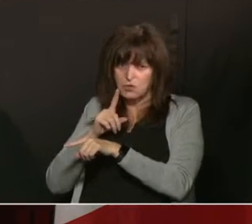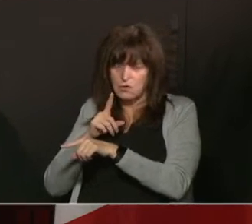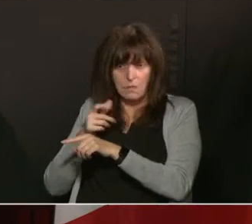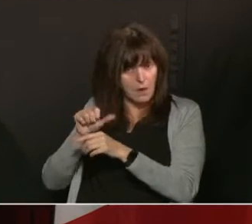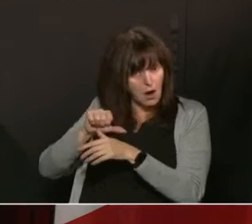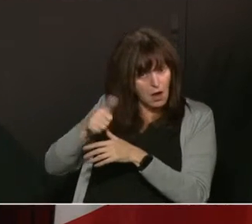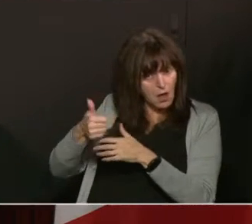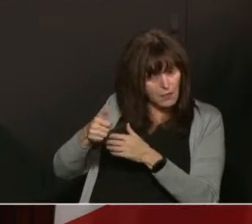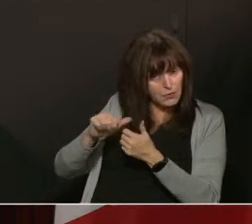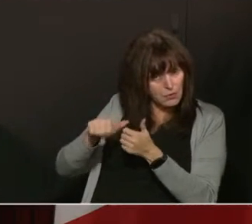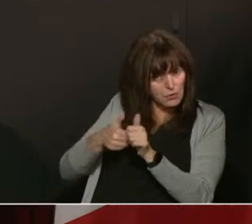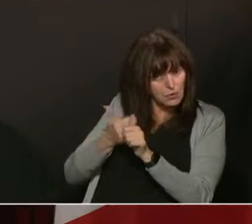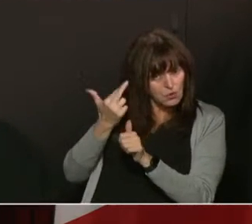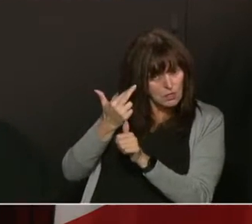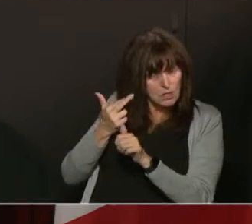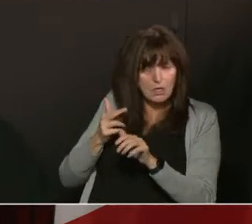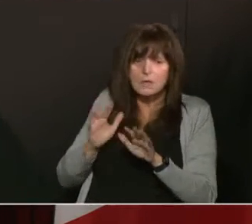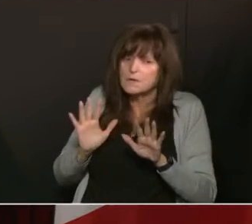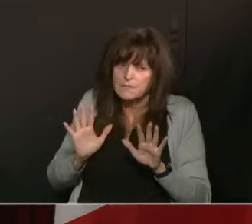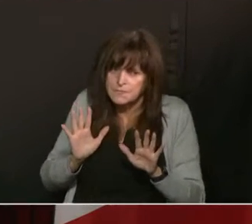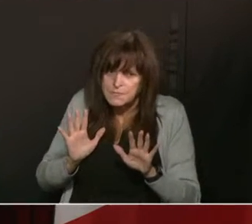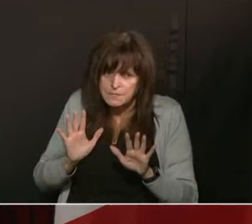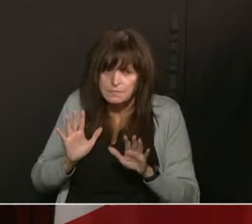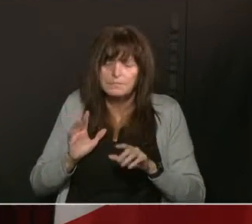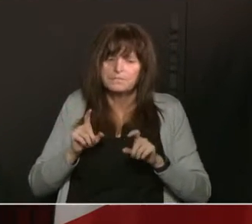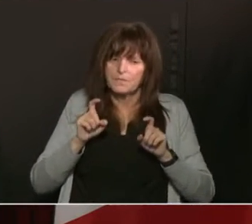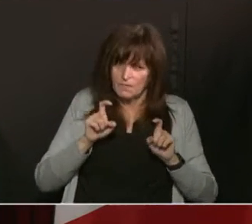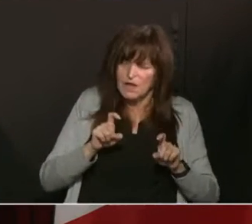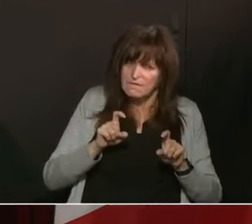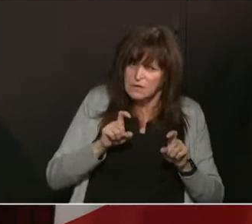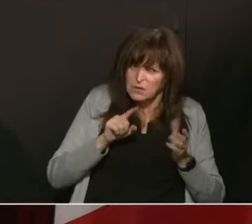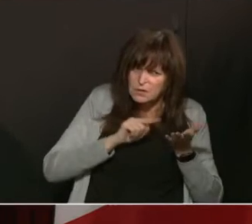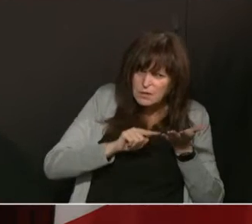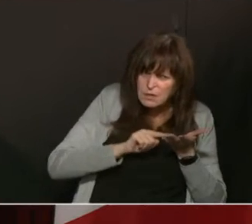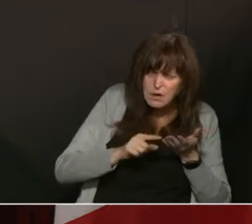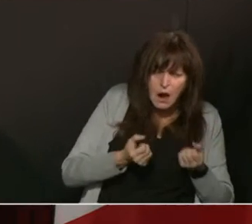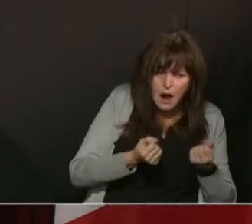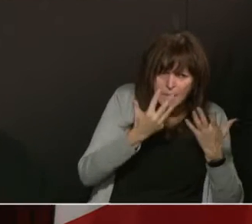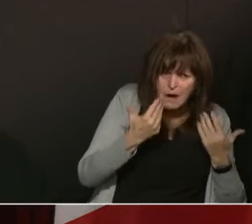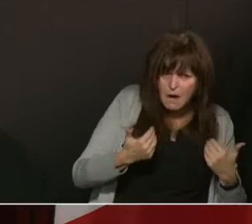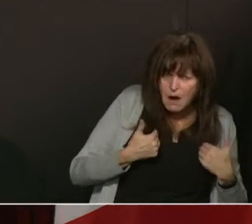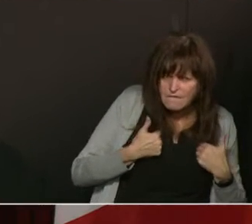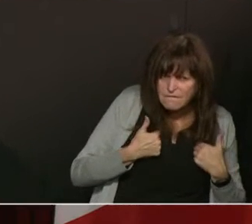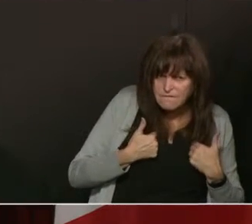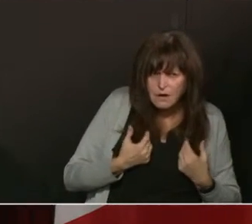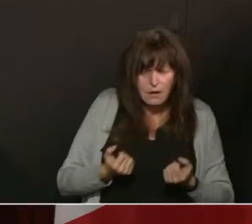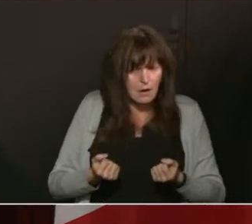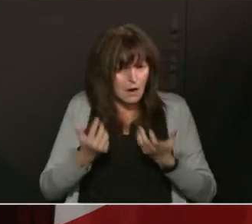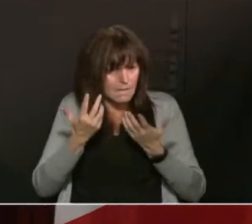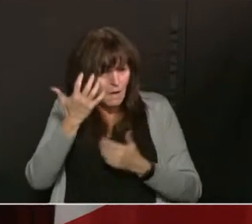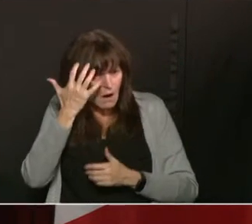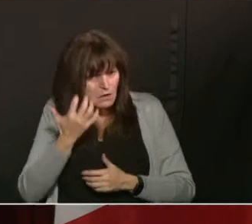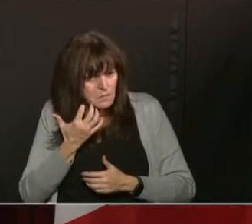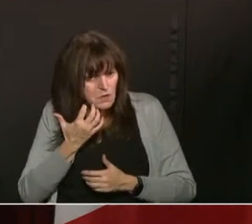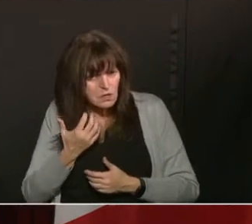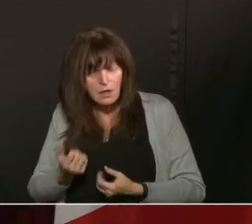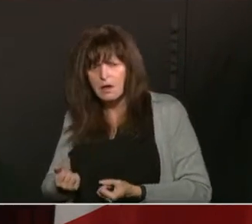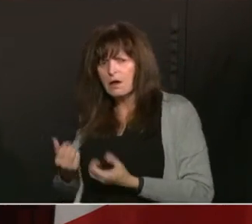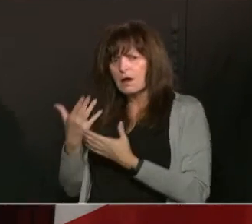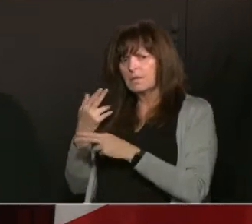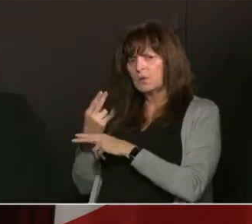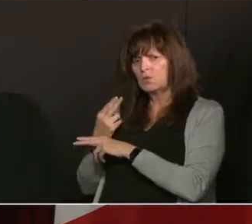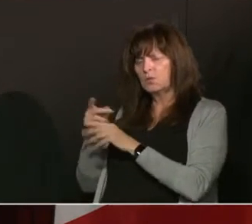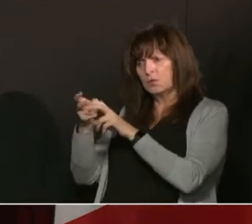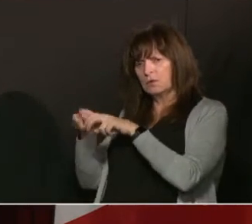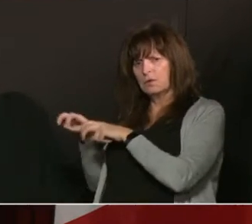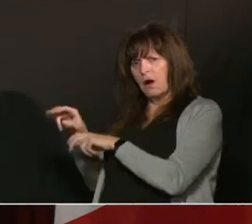then percent positivity, then hospitalization, then intensive care unit, bed occupancy,